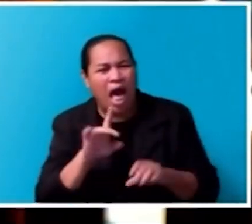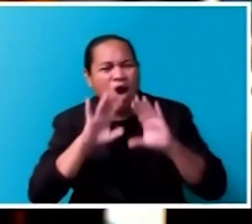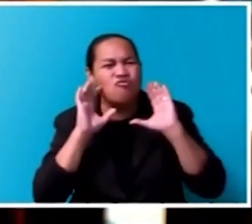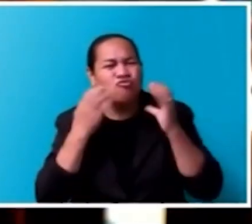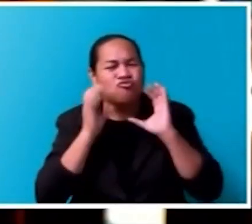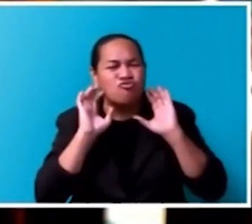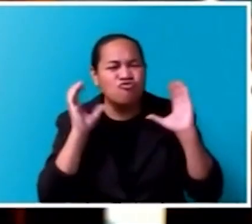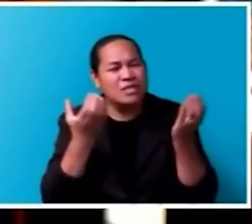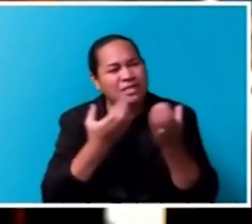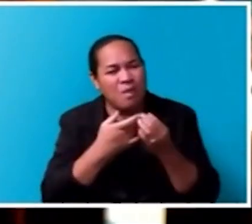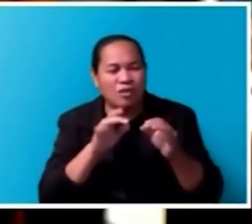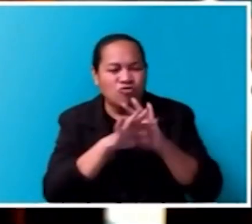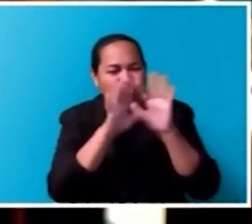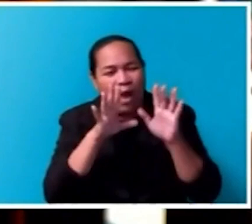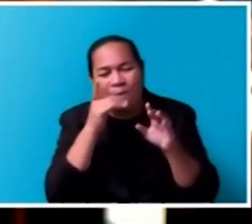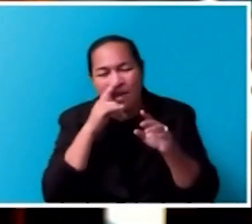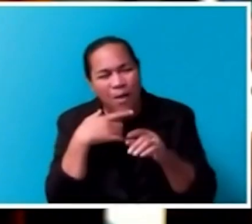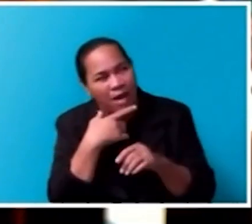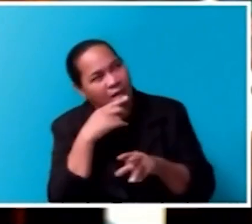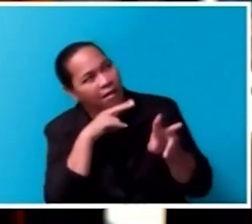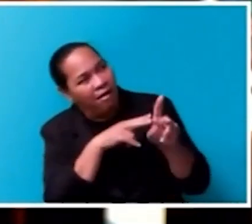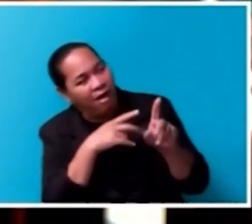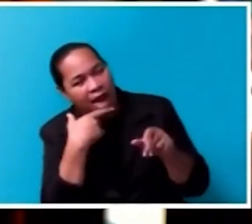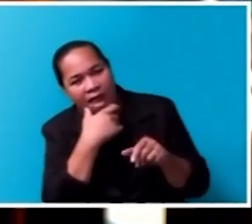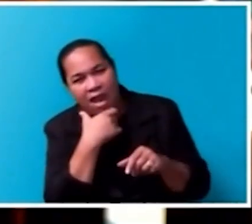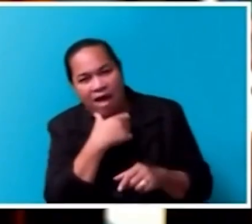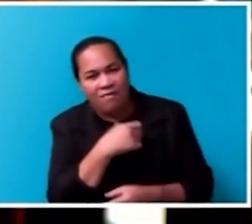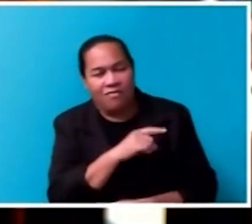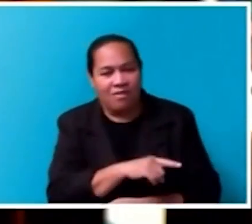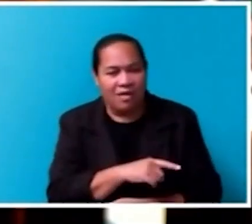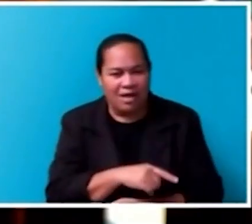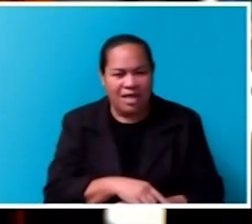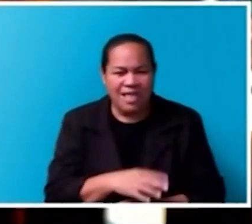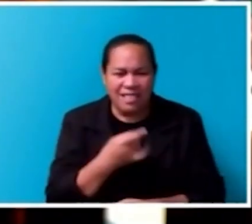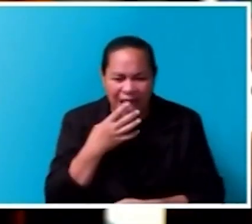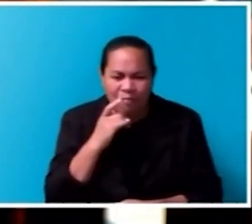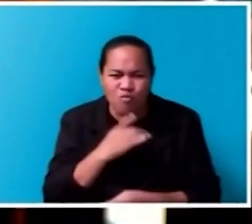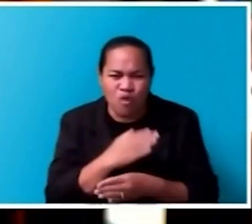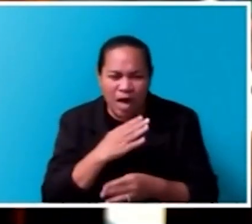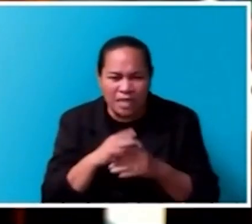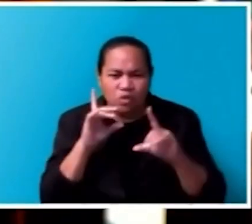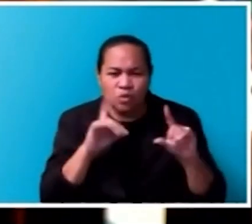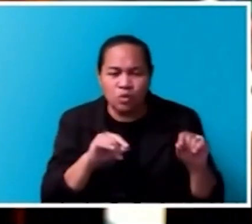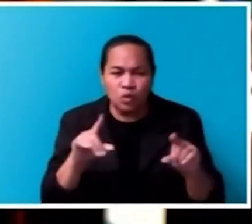it, and people, they laugh at the type of work you actually do.